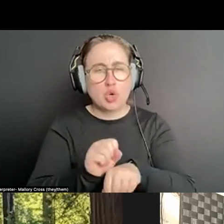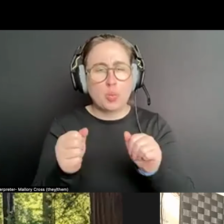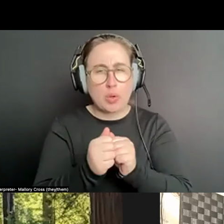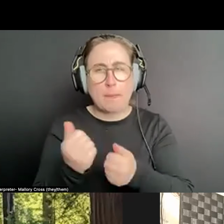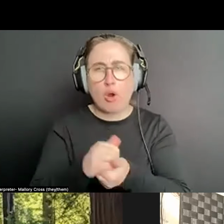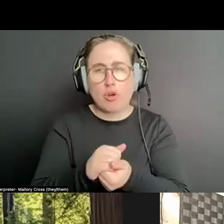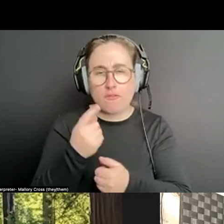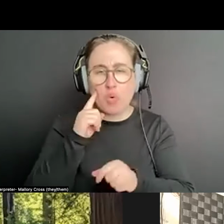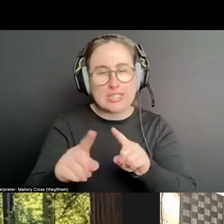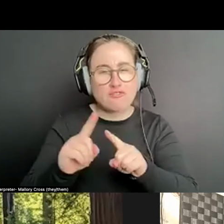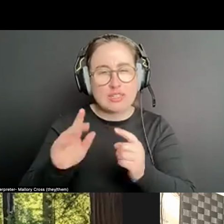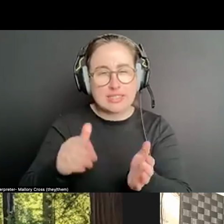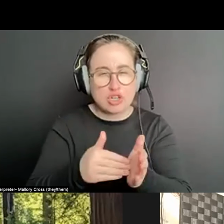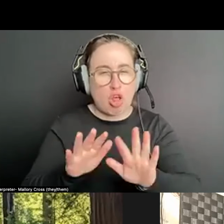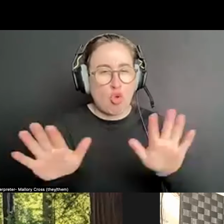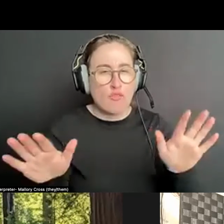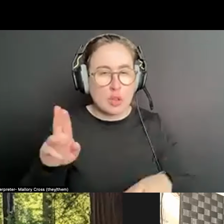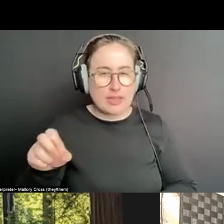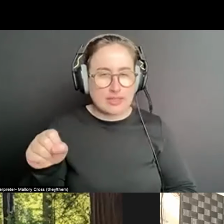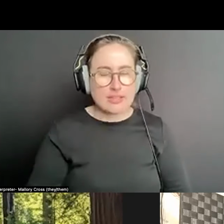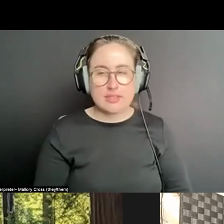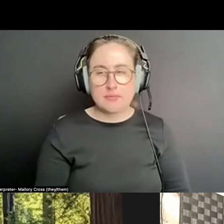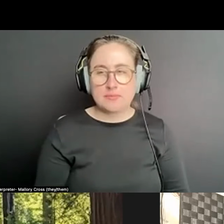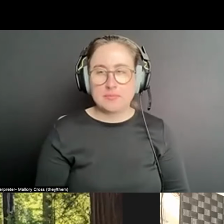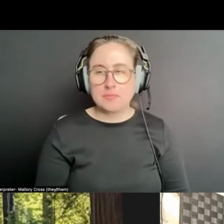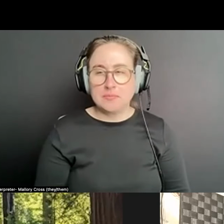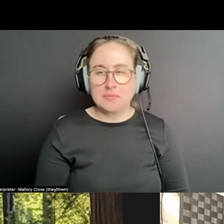for various centers across the United States so that